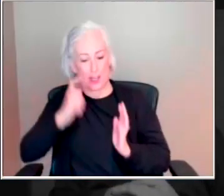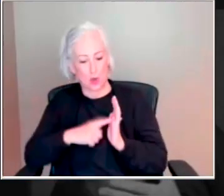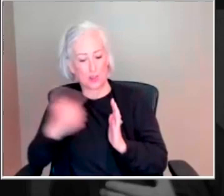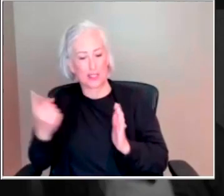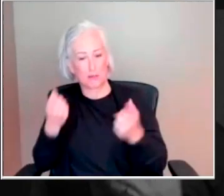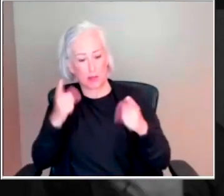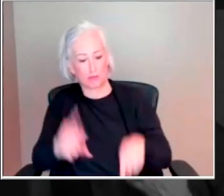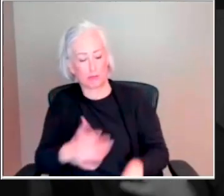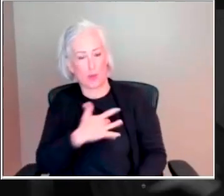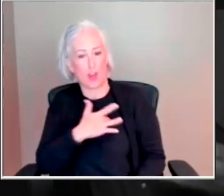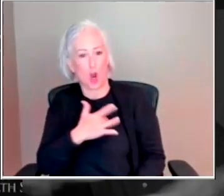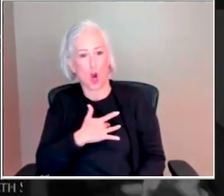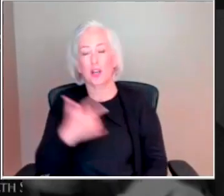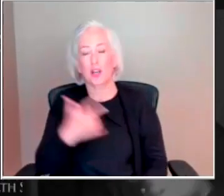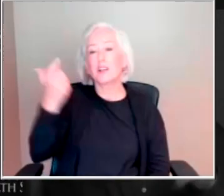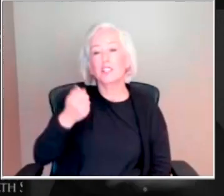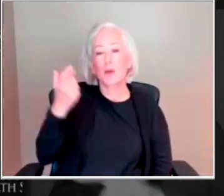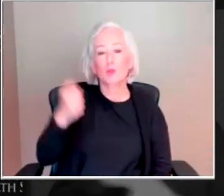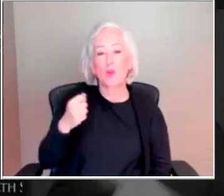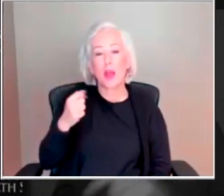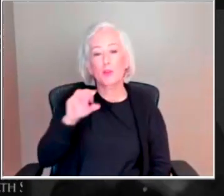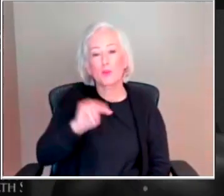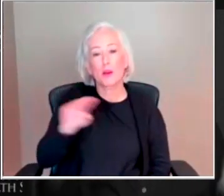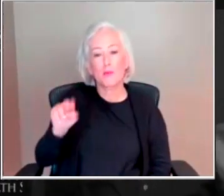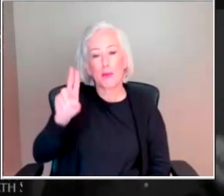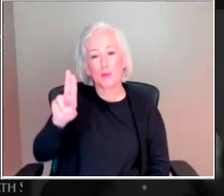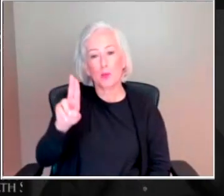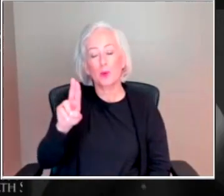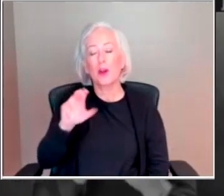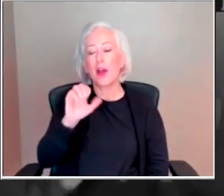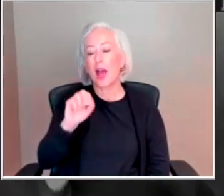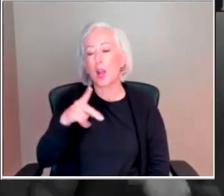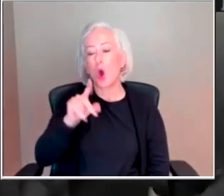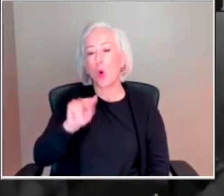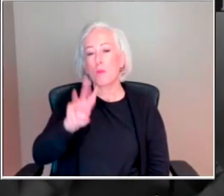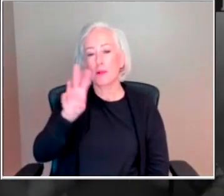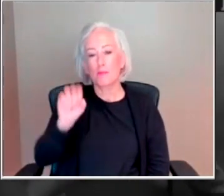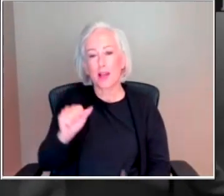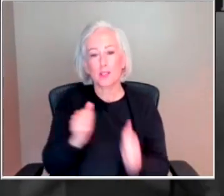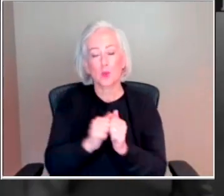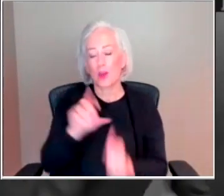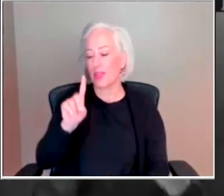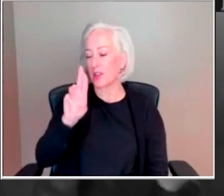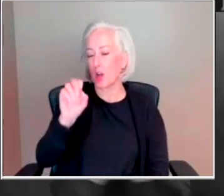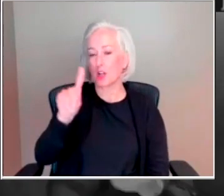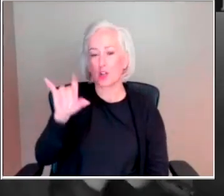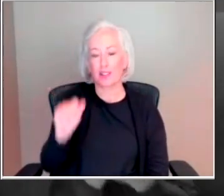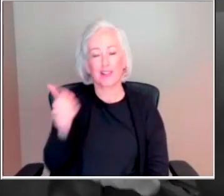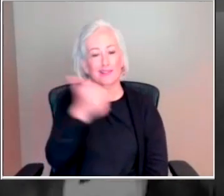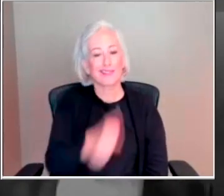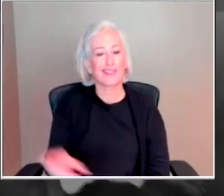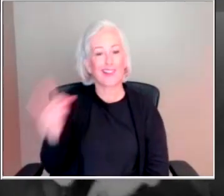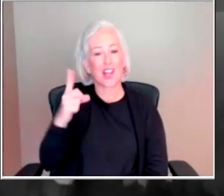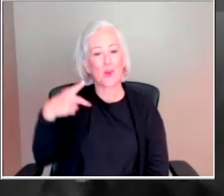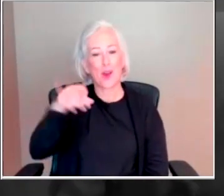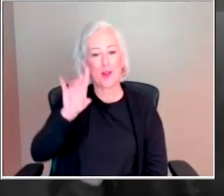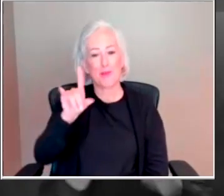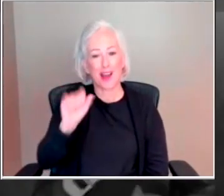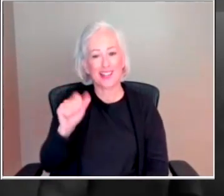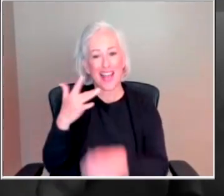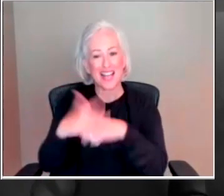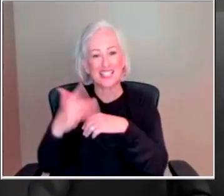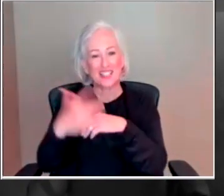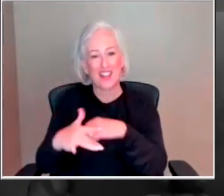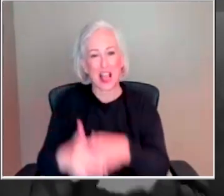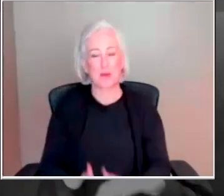Subscribe to our Morning Medical Update and Open Mics with Dr. Stites podcasts. Now, everywhere podcasts are available.